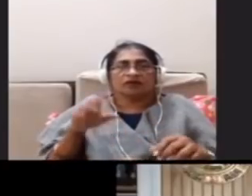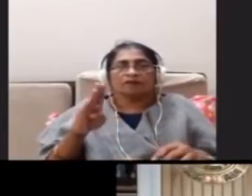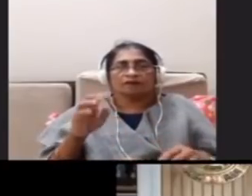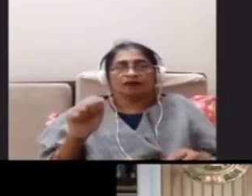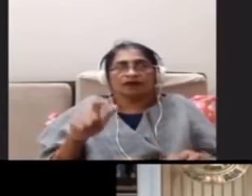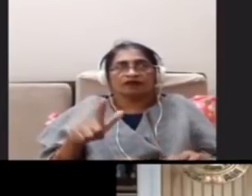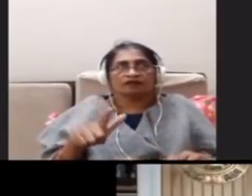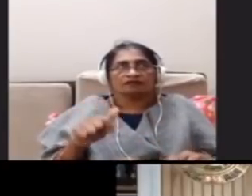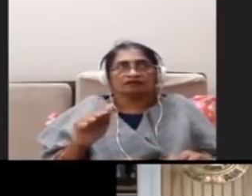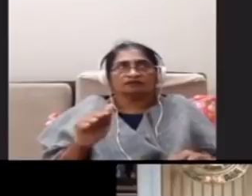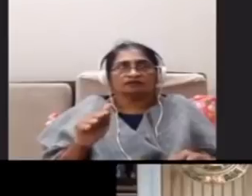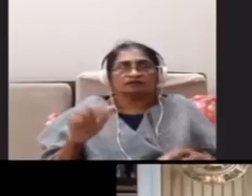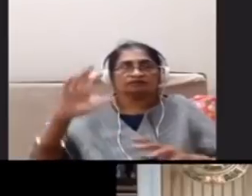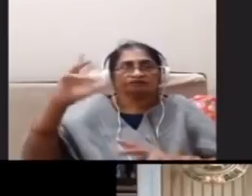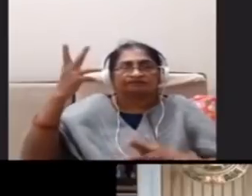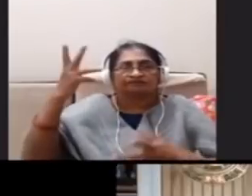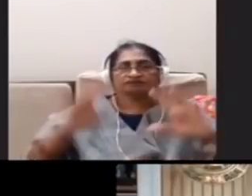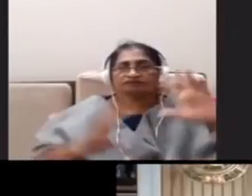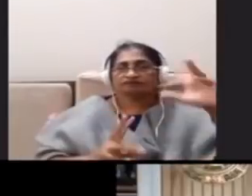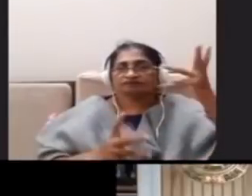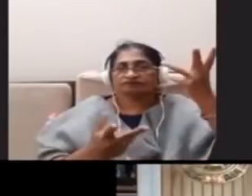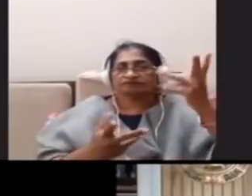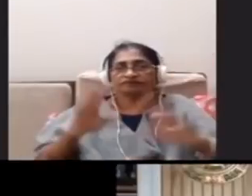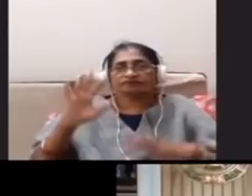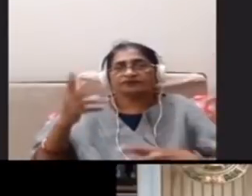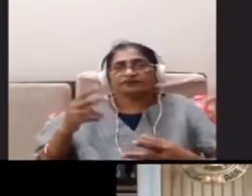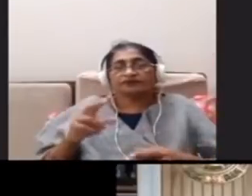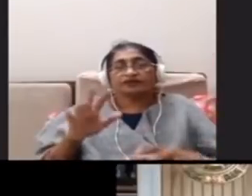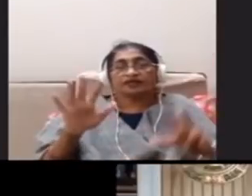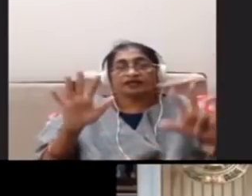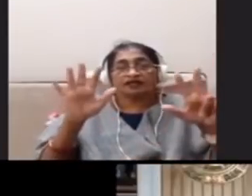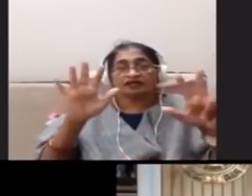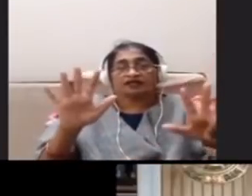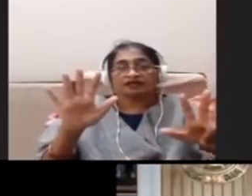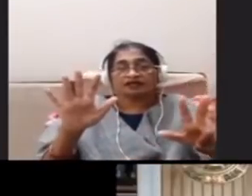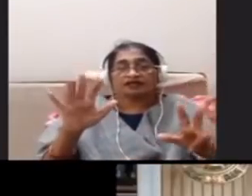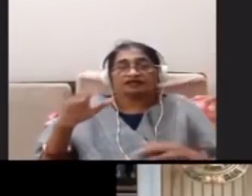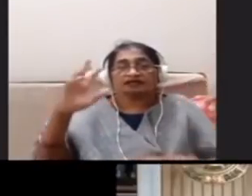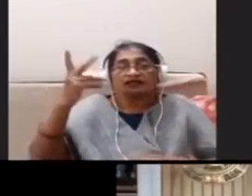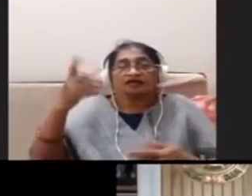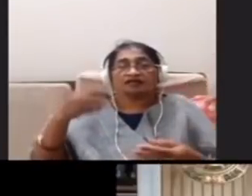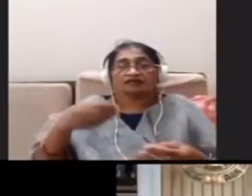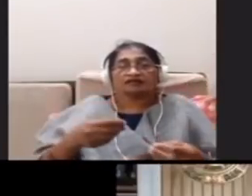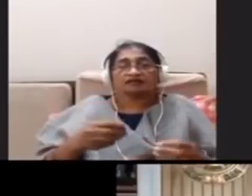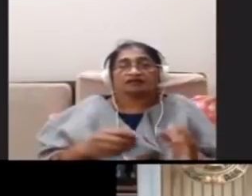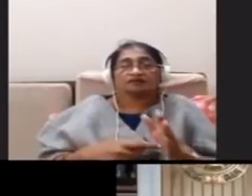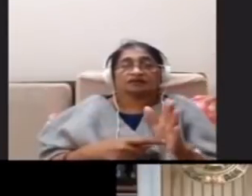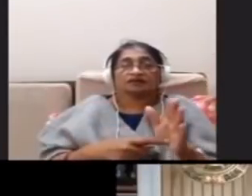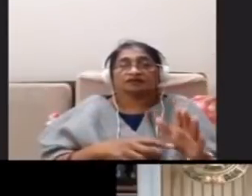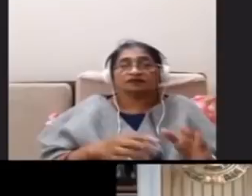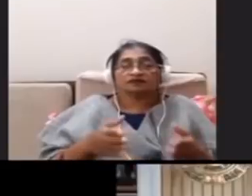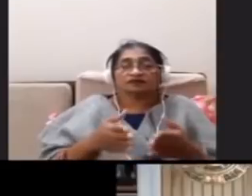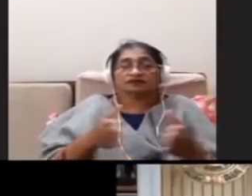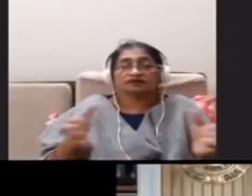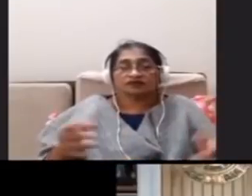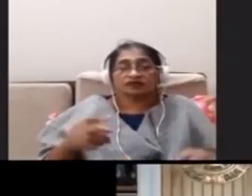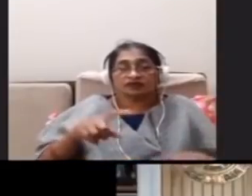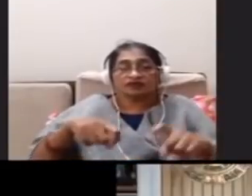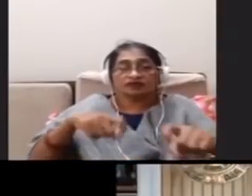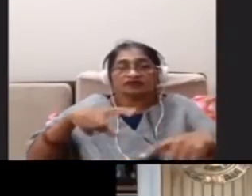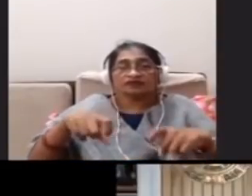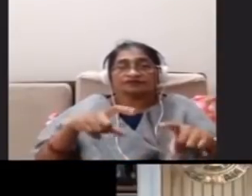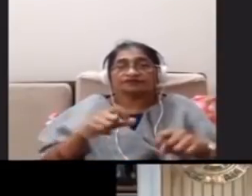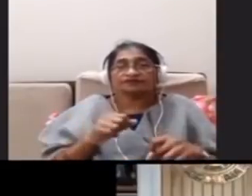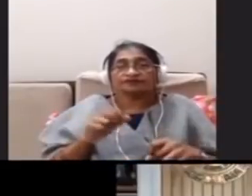few Bharatanatyam artists worldwide to have released 8 critically acclaimed dance productions based on her extensive research. Over the last